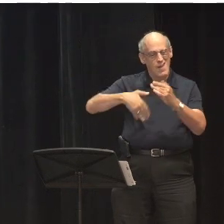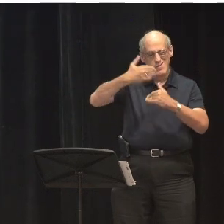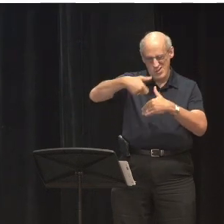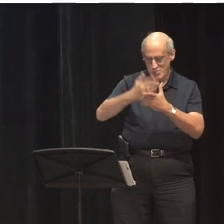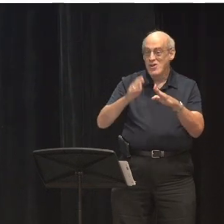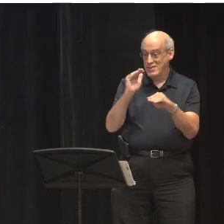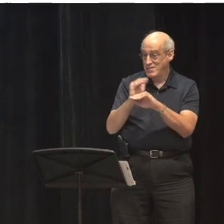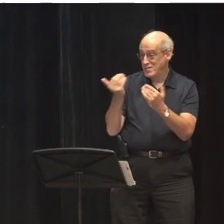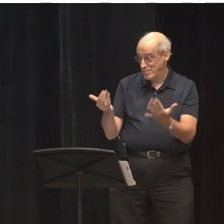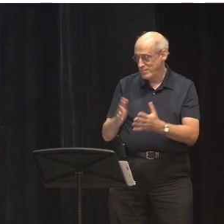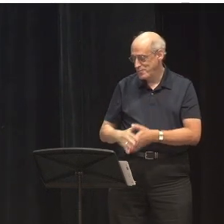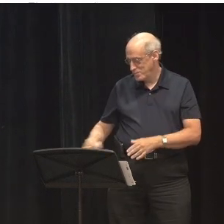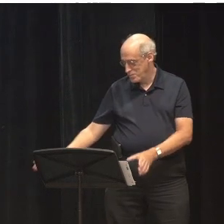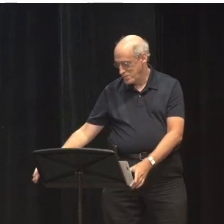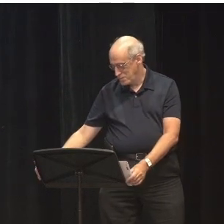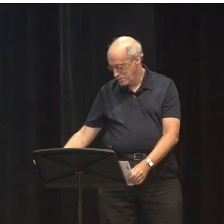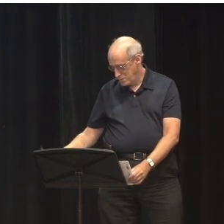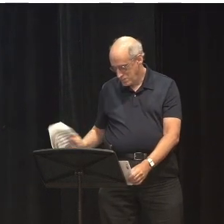of the hearing.